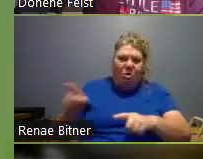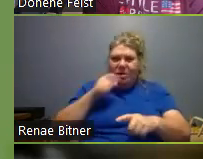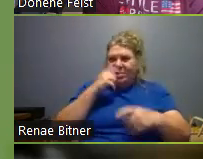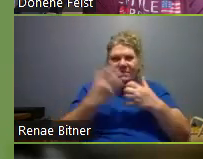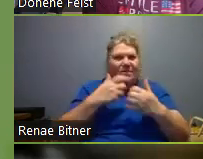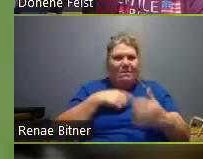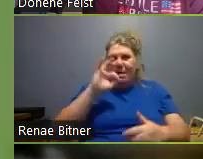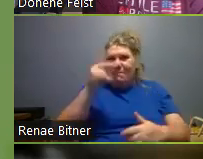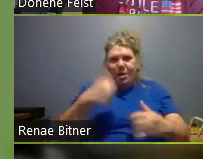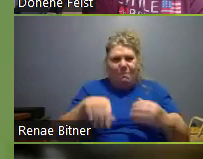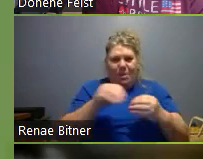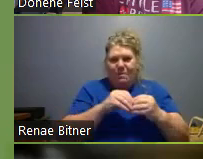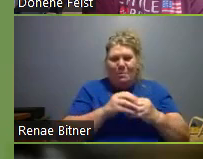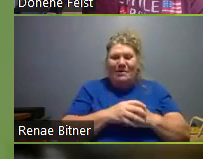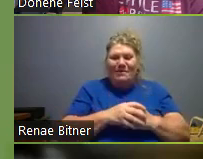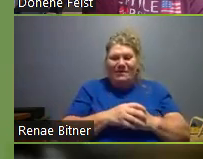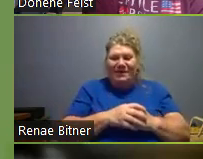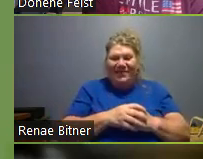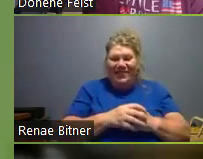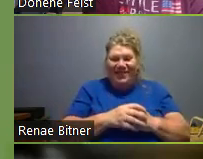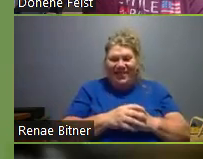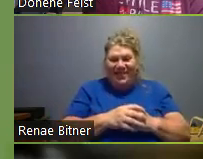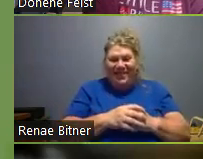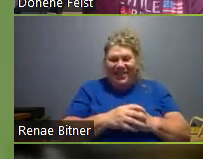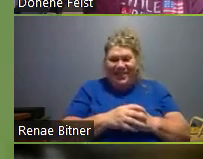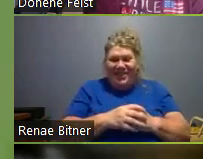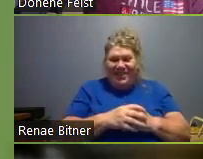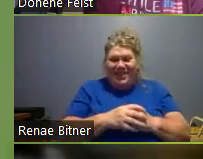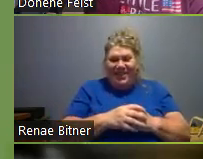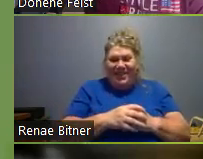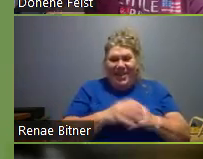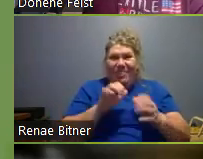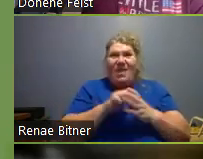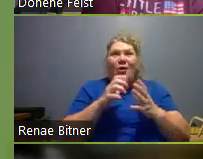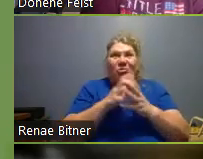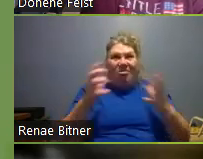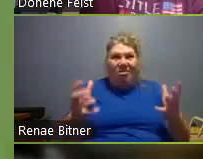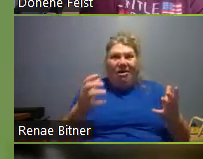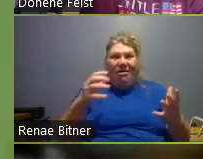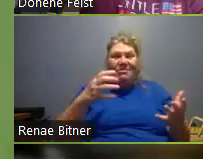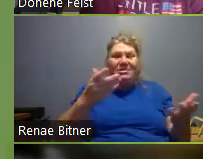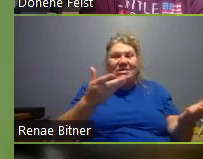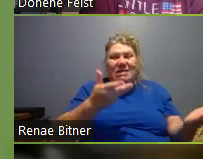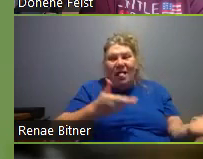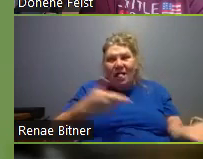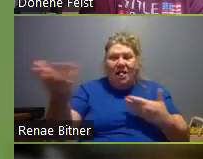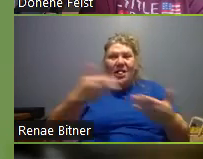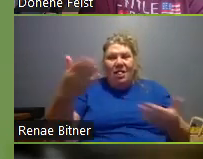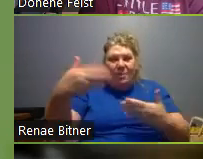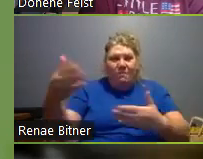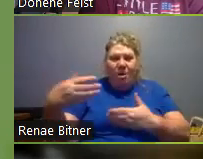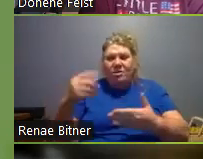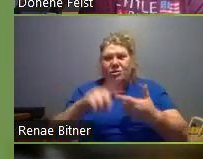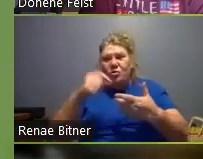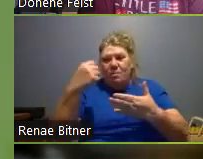pickup anymore. So, and that was quite a bit to lift all those boxes into the post office. So it's